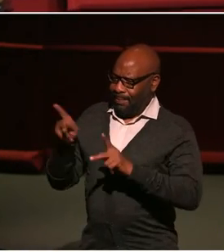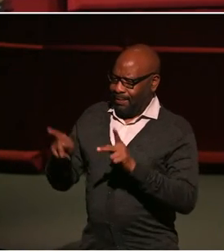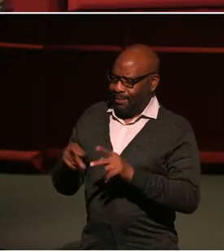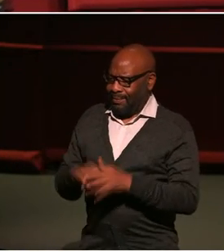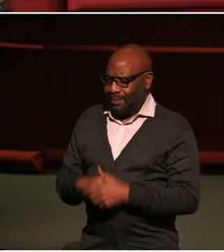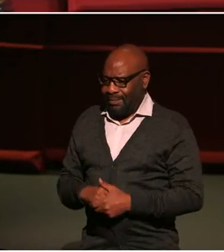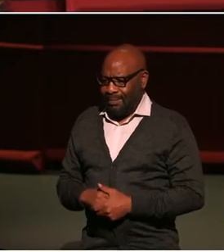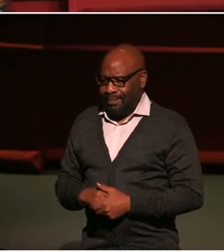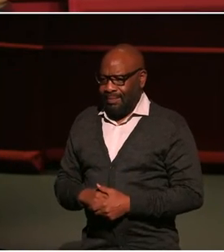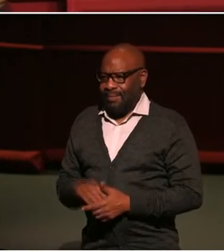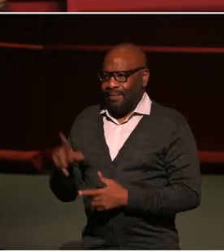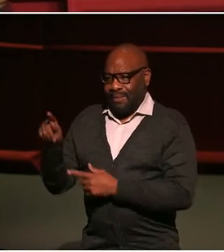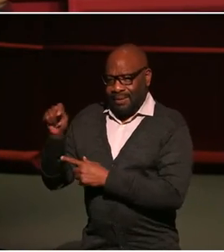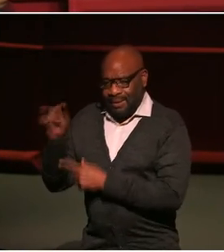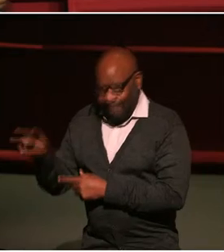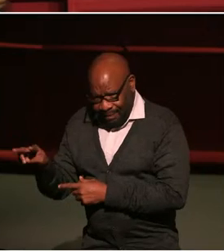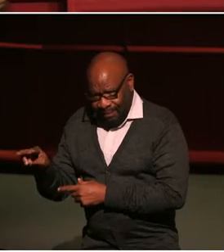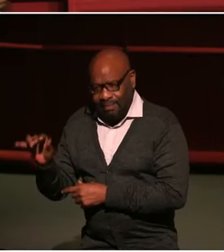he wrote